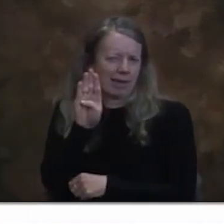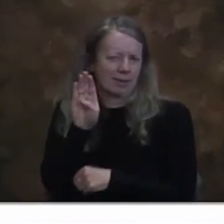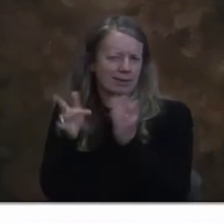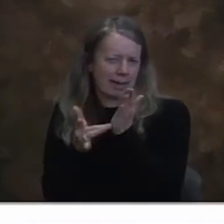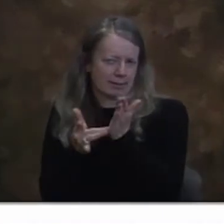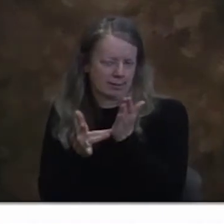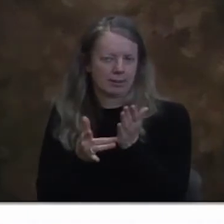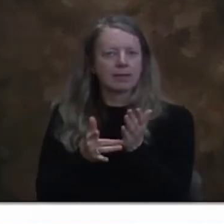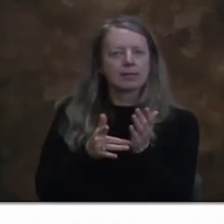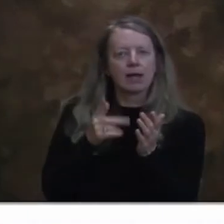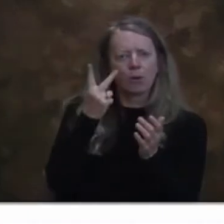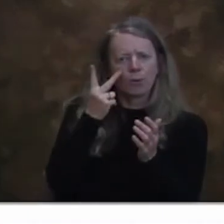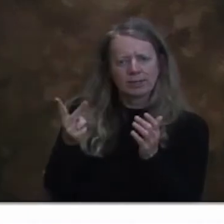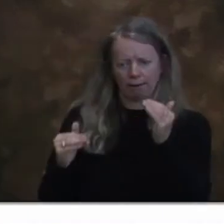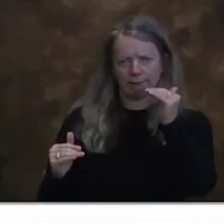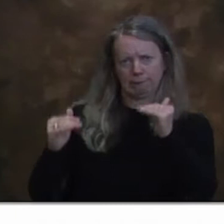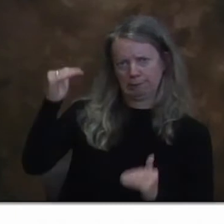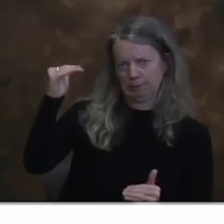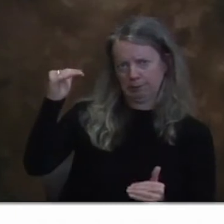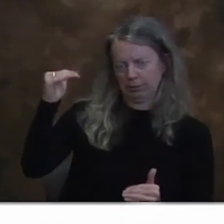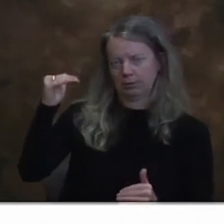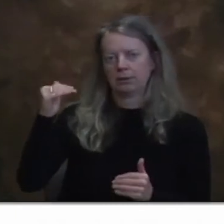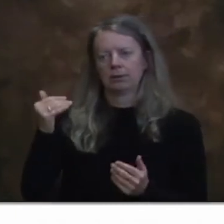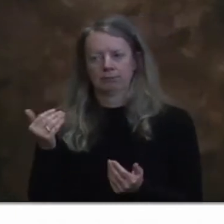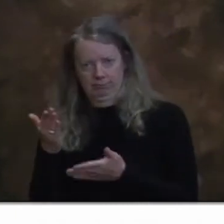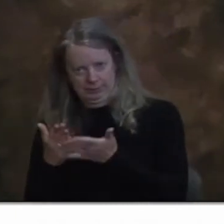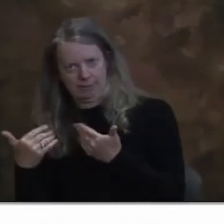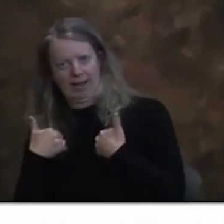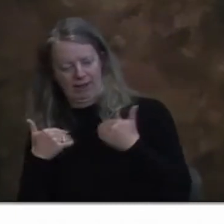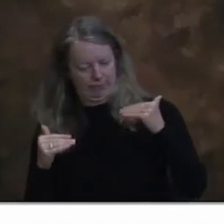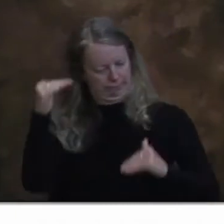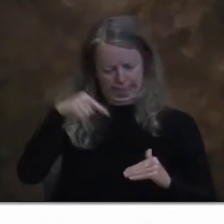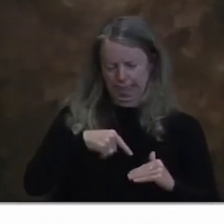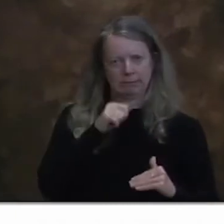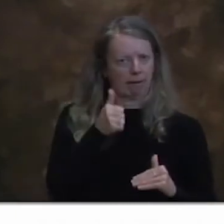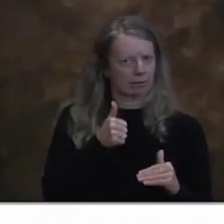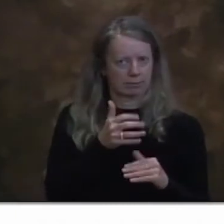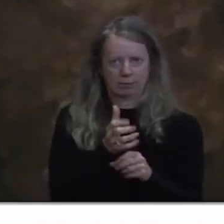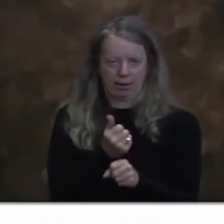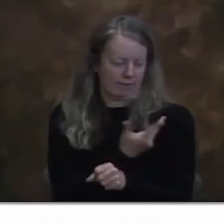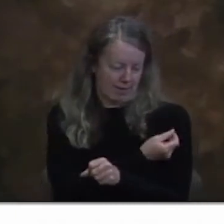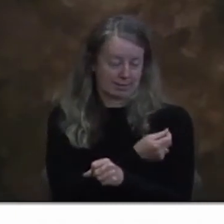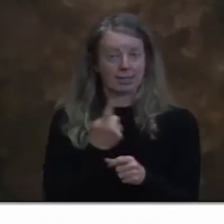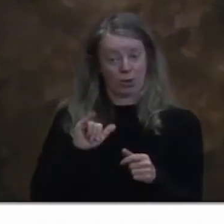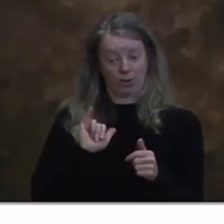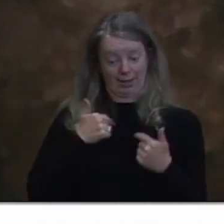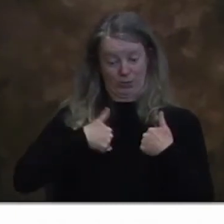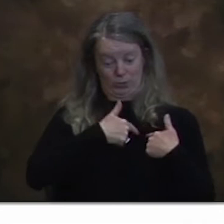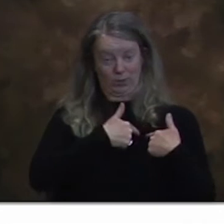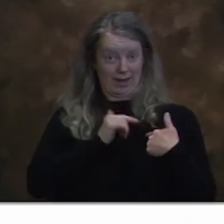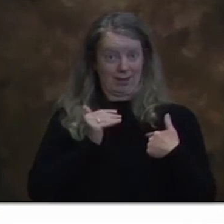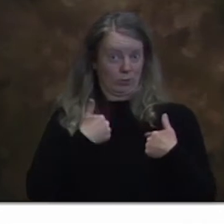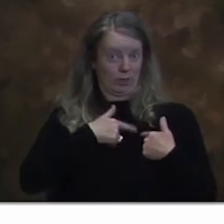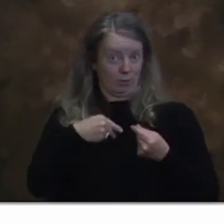But as time went on and vaccine providers, including ourselves, began to focus on equitable